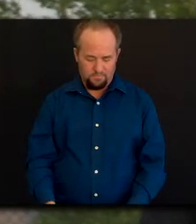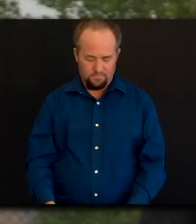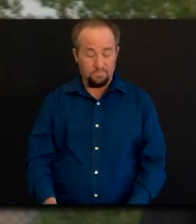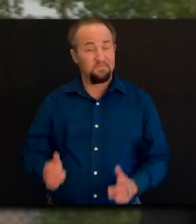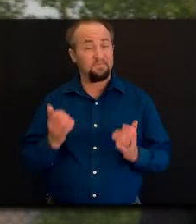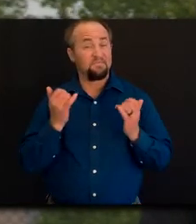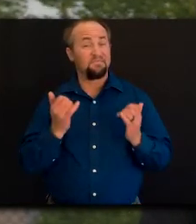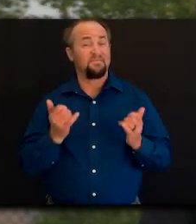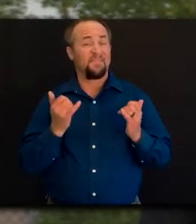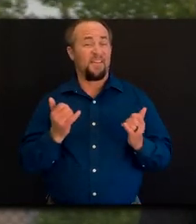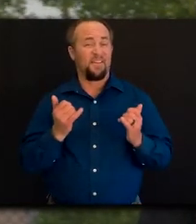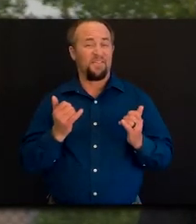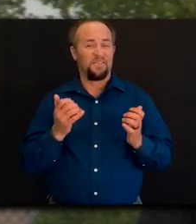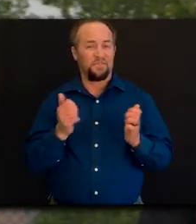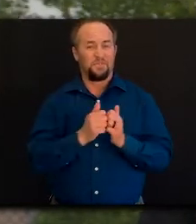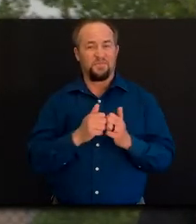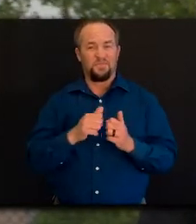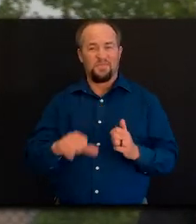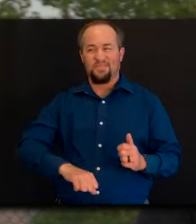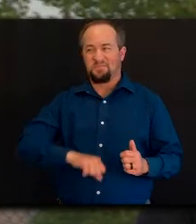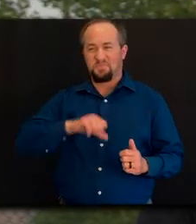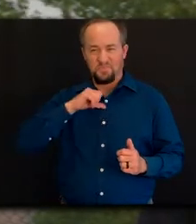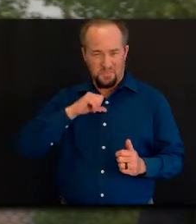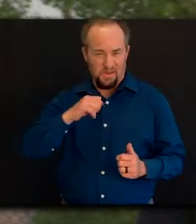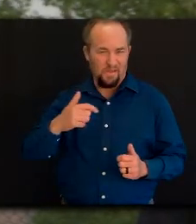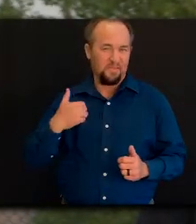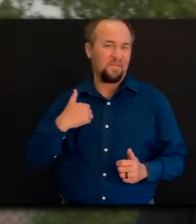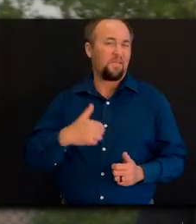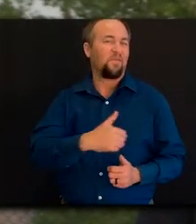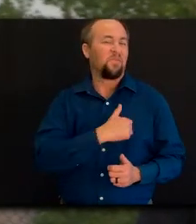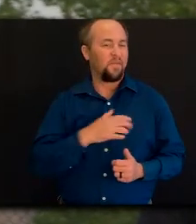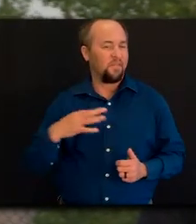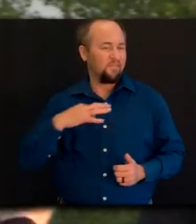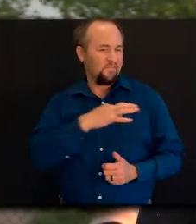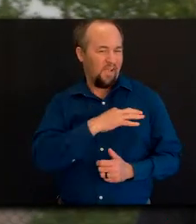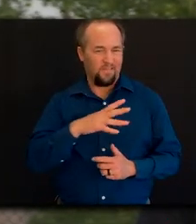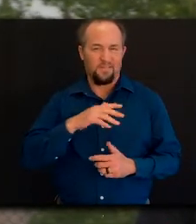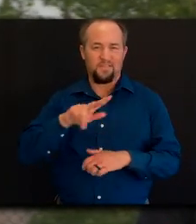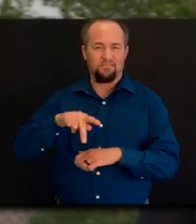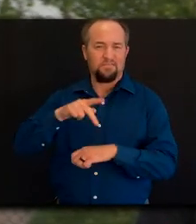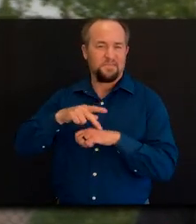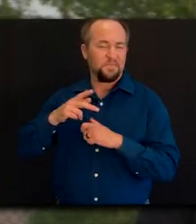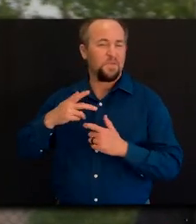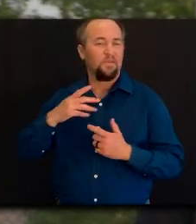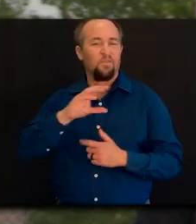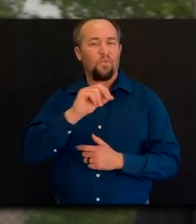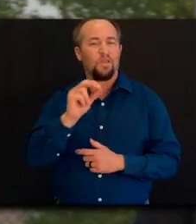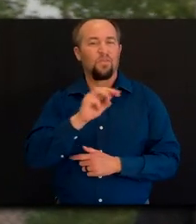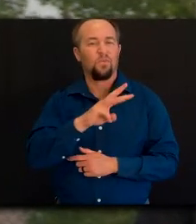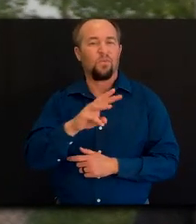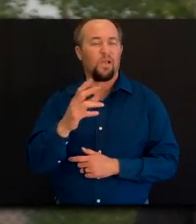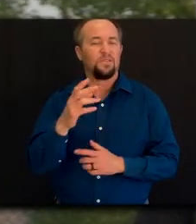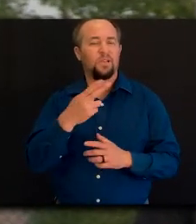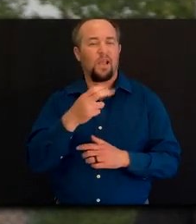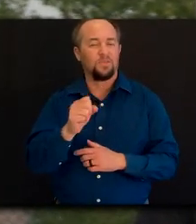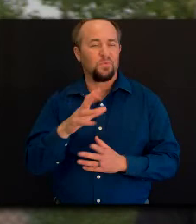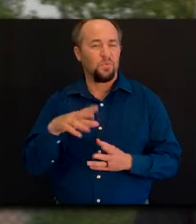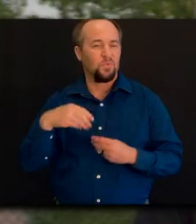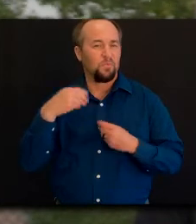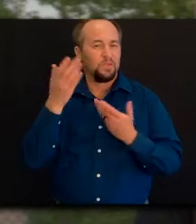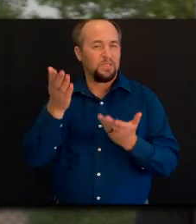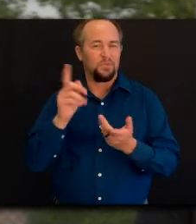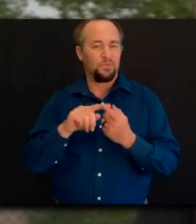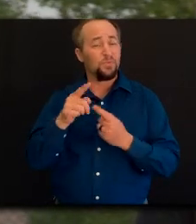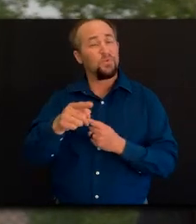Now, it is with a great amount of pride that we, the faculty and administration of Olathe Northwest High School, present to you those members of